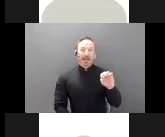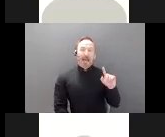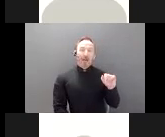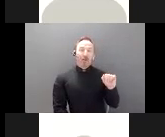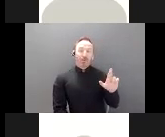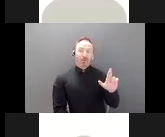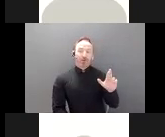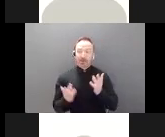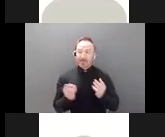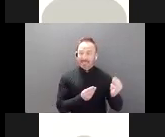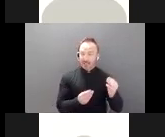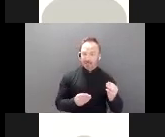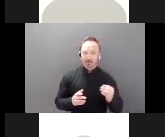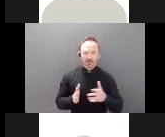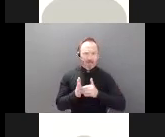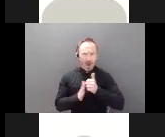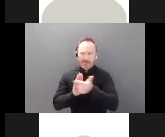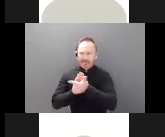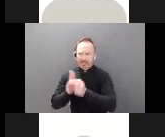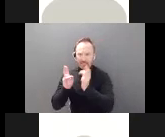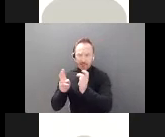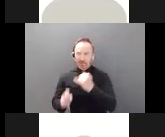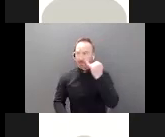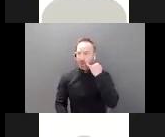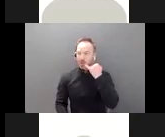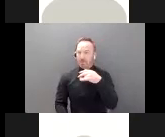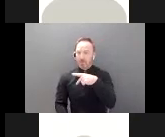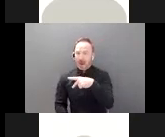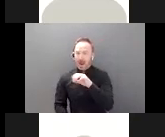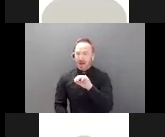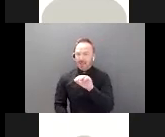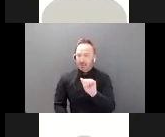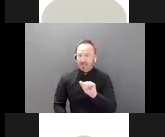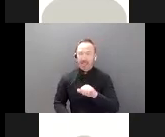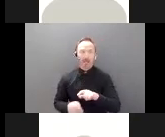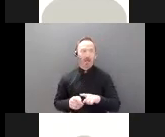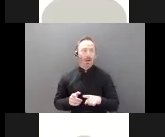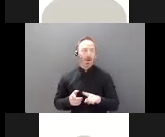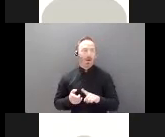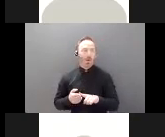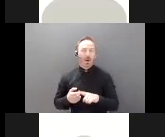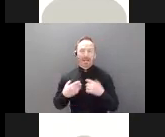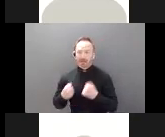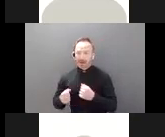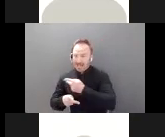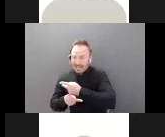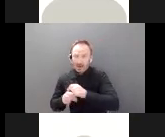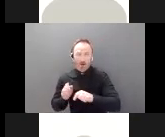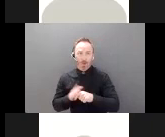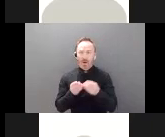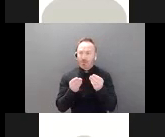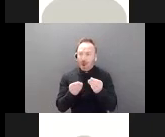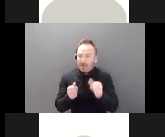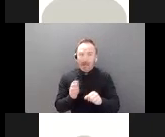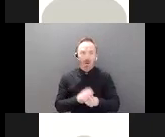right? Who has power of attorney for personal care? Who has it for property? What did the will just get changed? What happened? Does someone